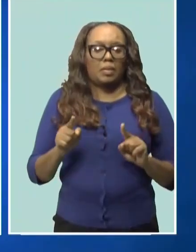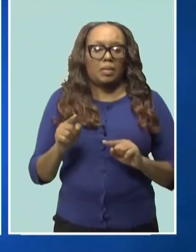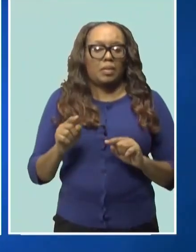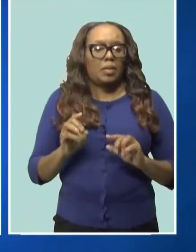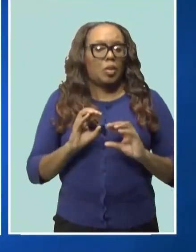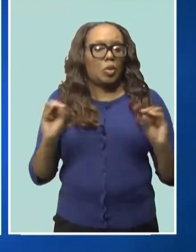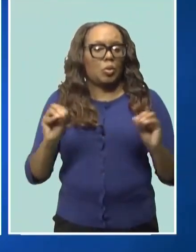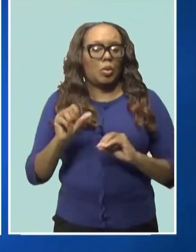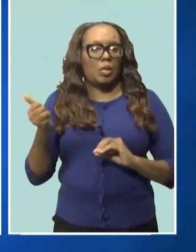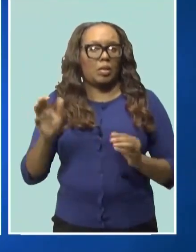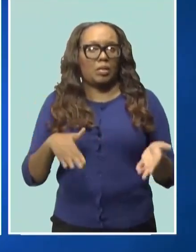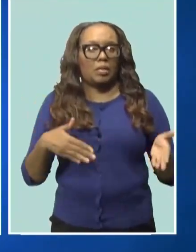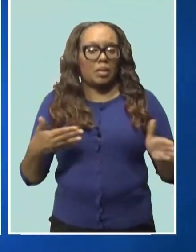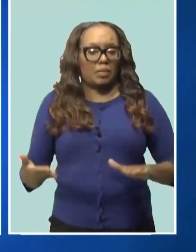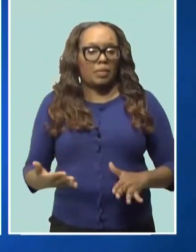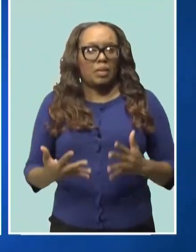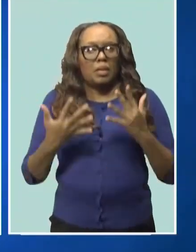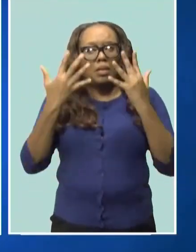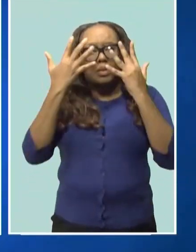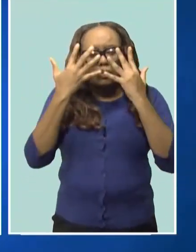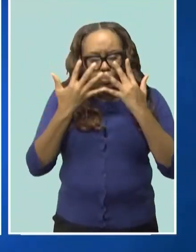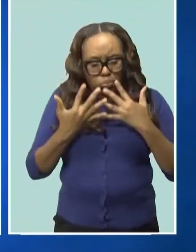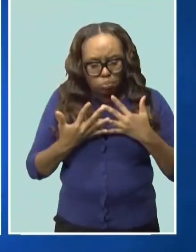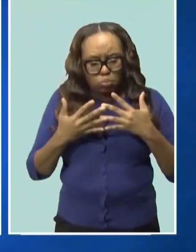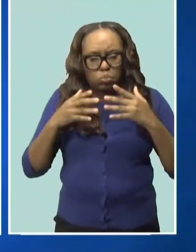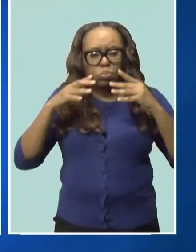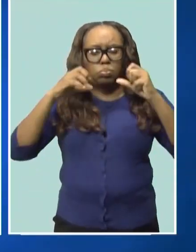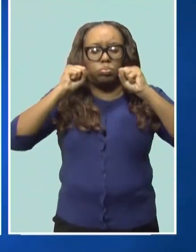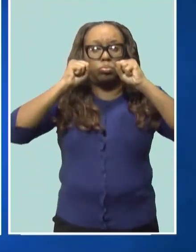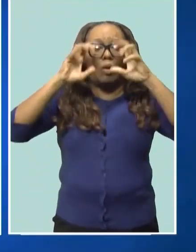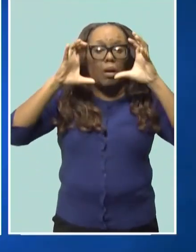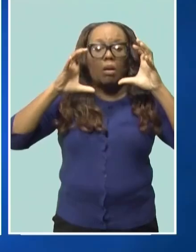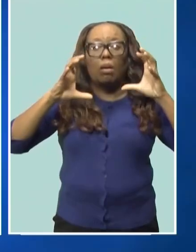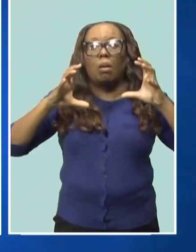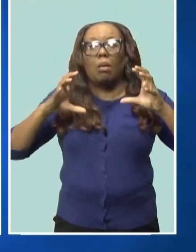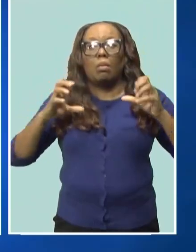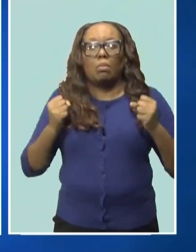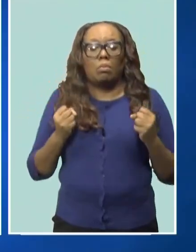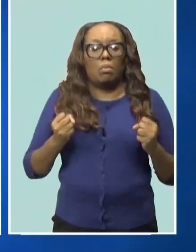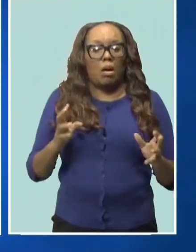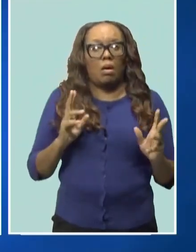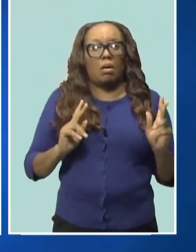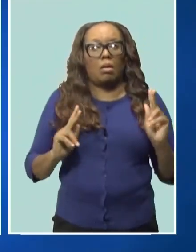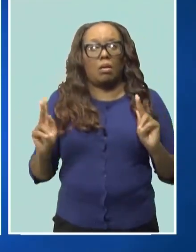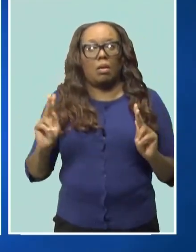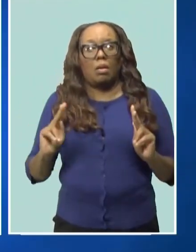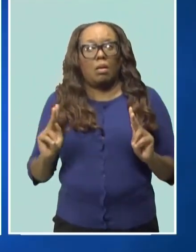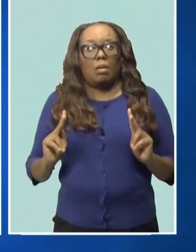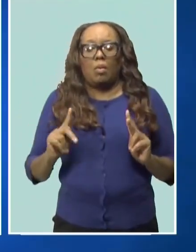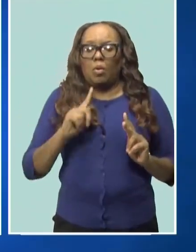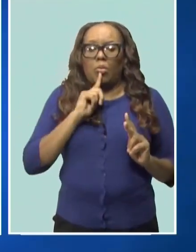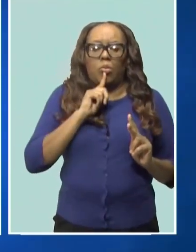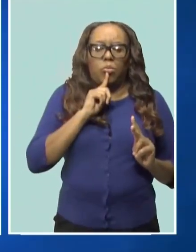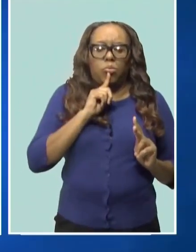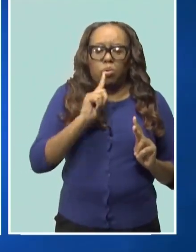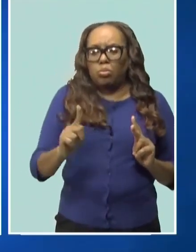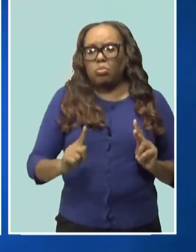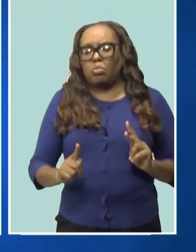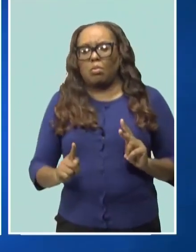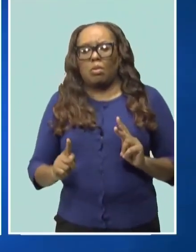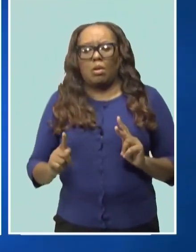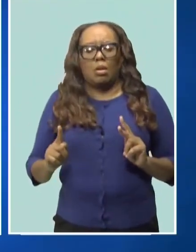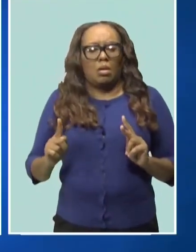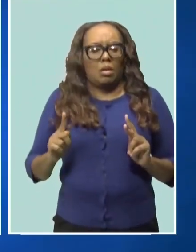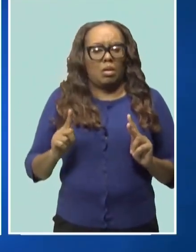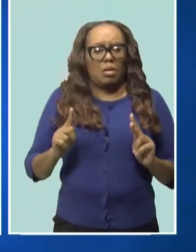non-life-threatening. Sadness and shock enveloped the community, with several residents openly voicing concerns about the young